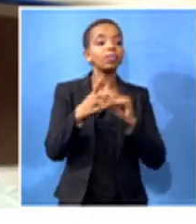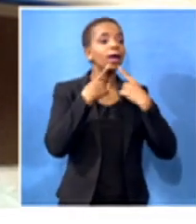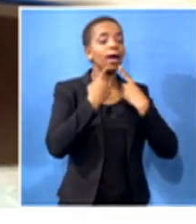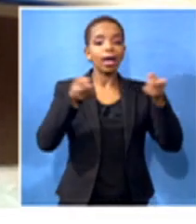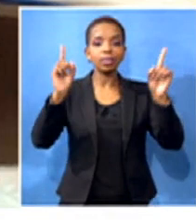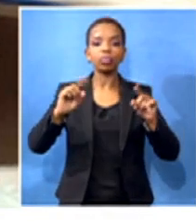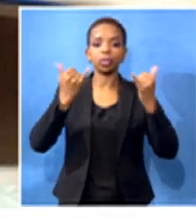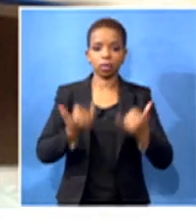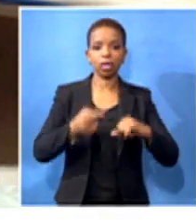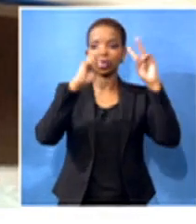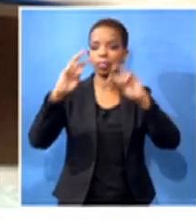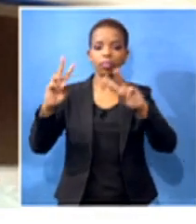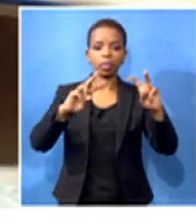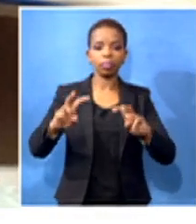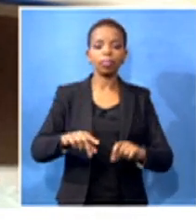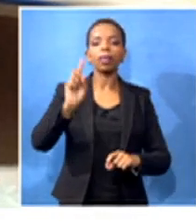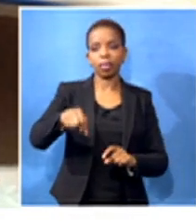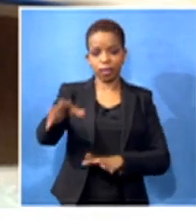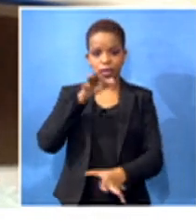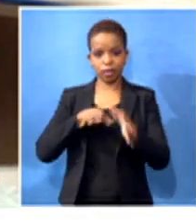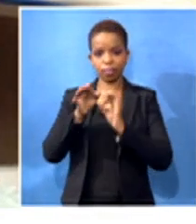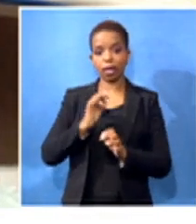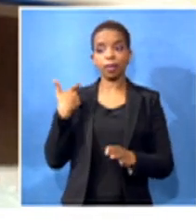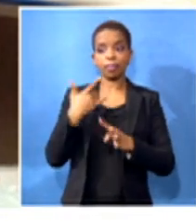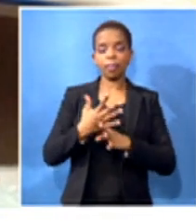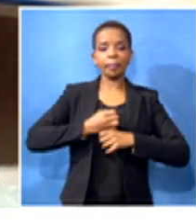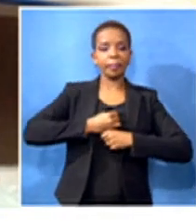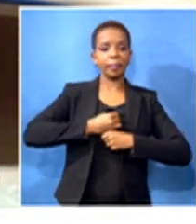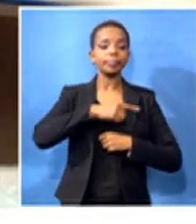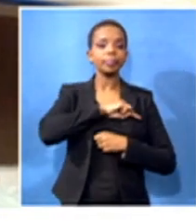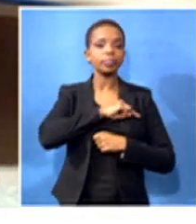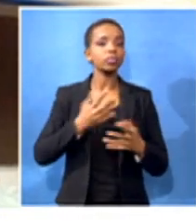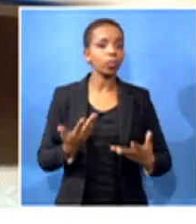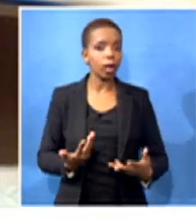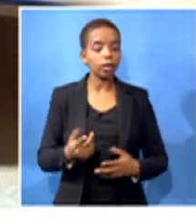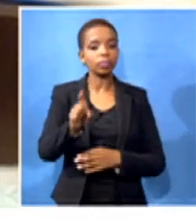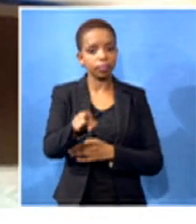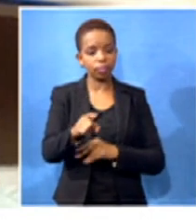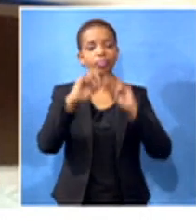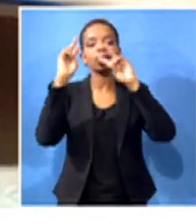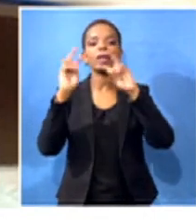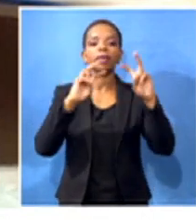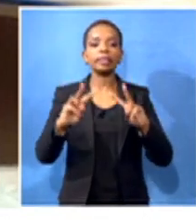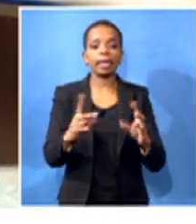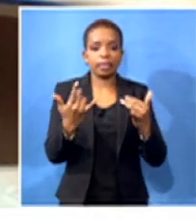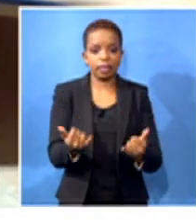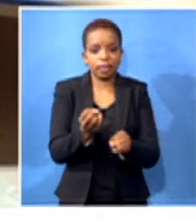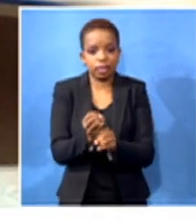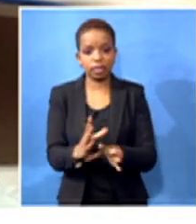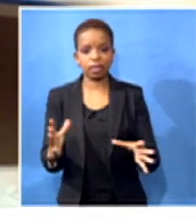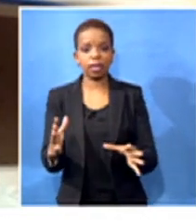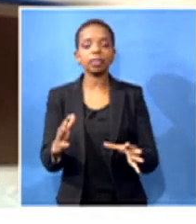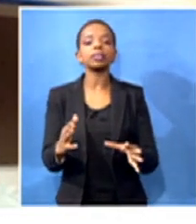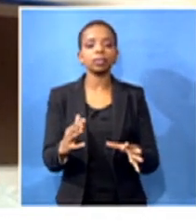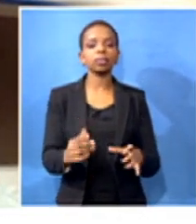investigation, that must be explained in the within the investigation process. So that is where we are. The investigation has started, and we will